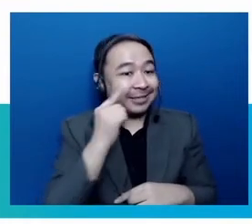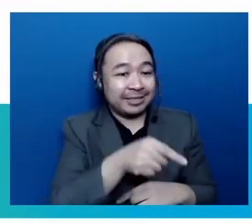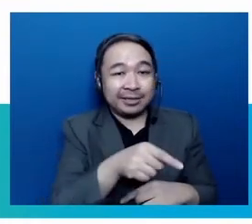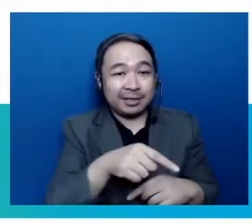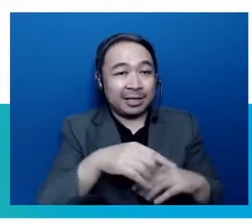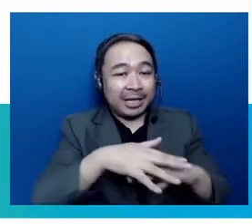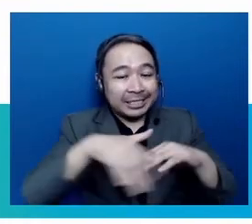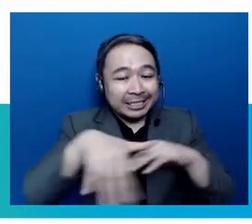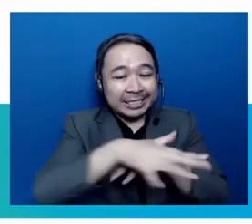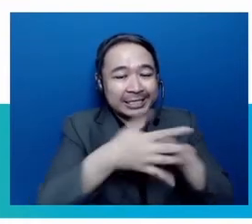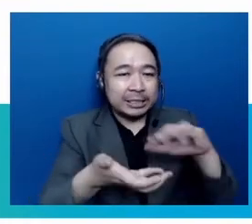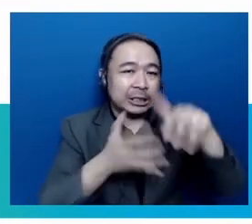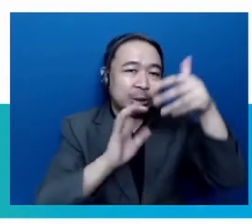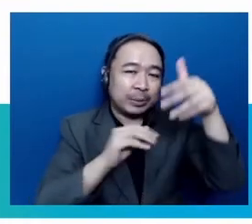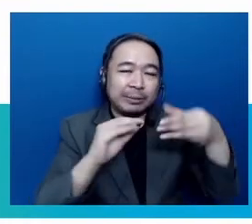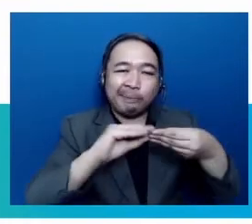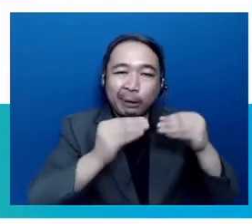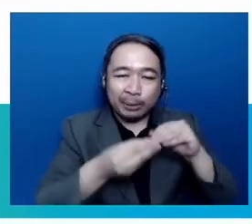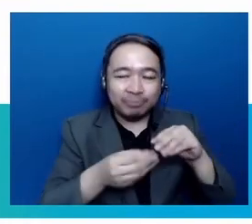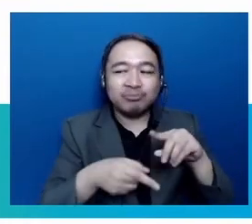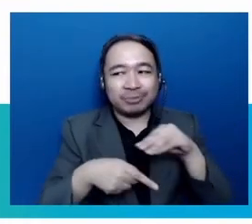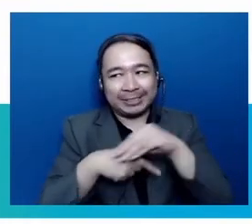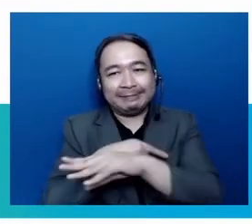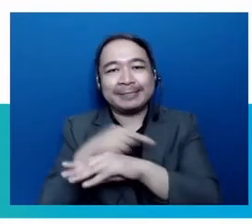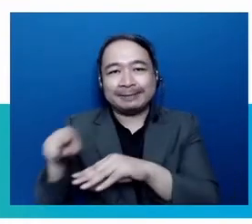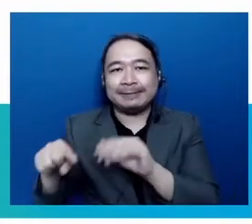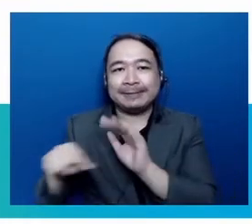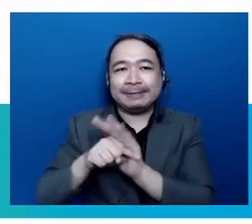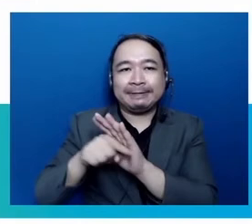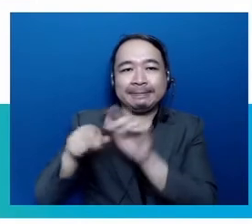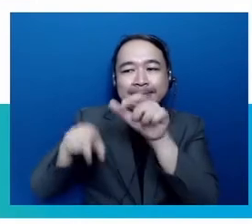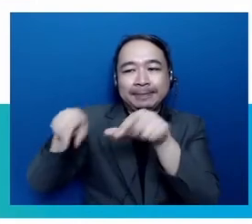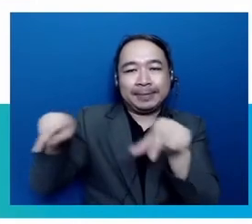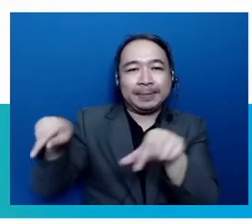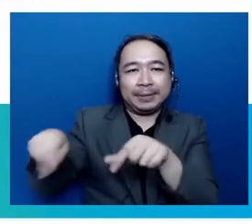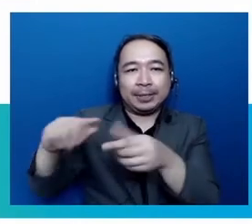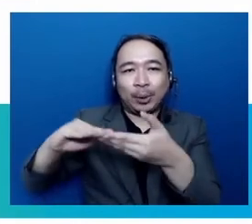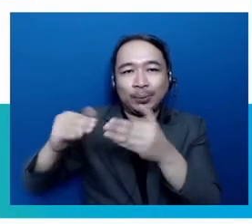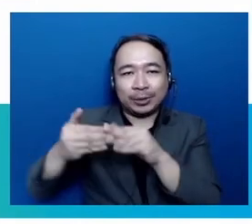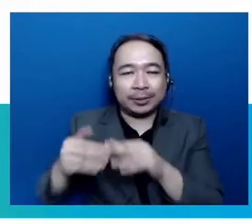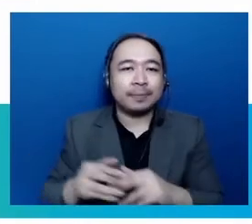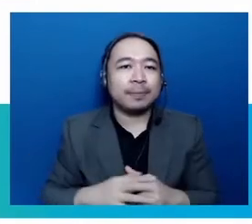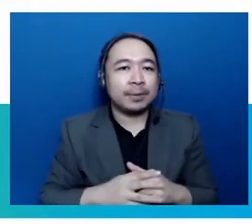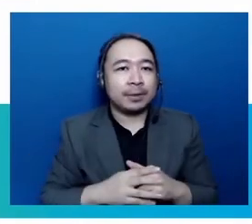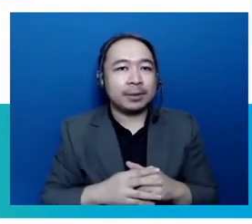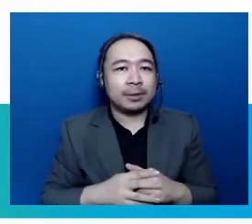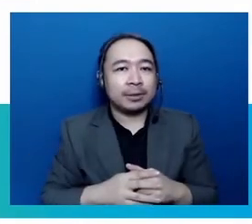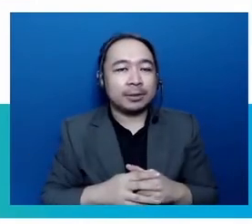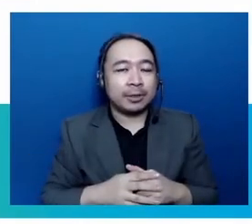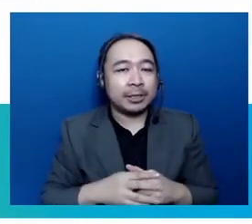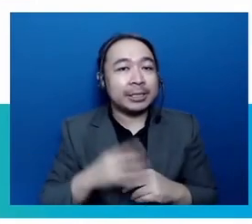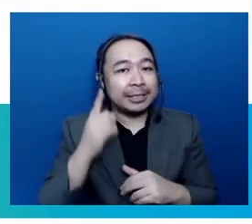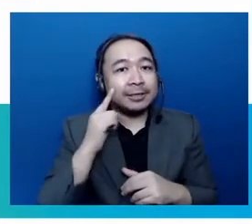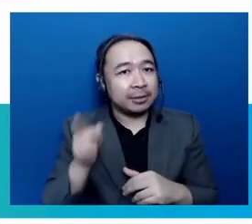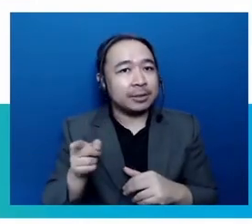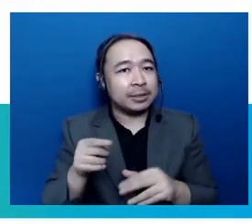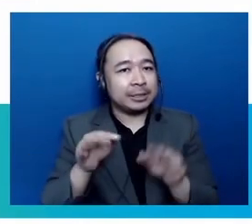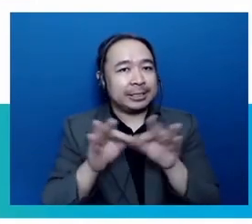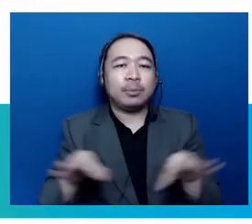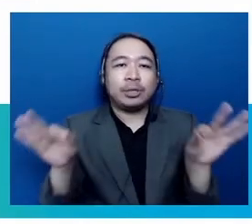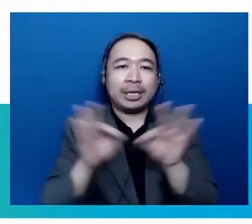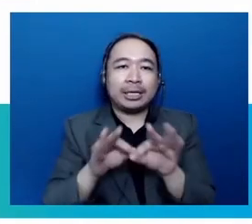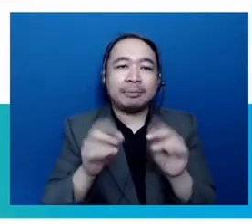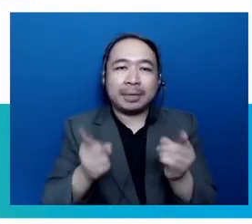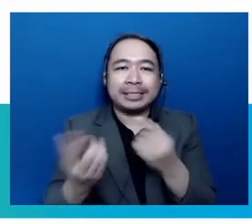in the ocean. And it only it's logical and it makes sense to involve them